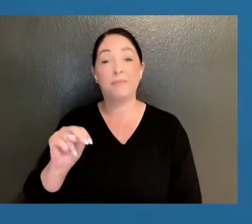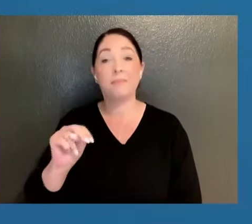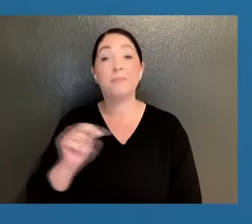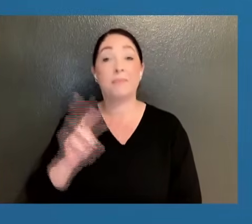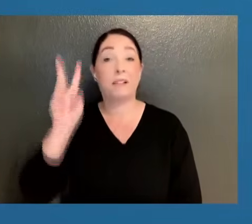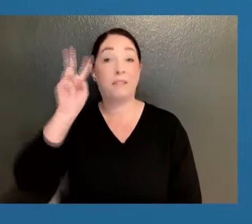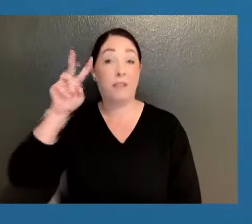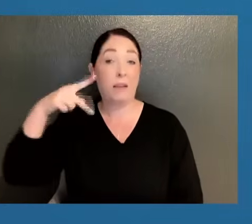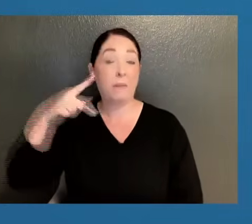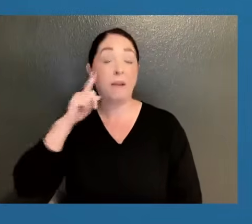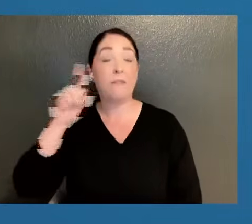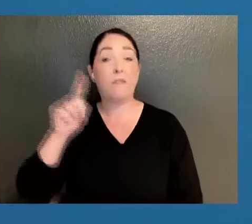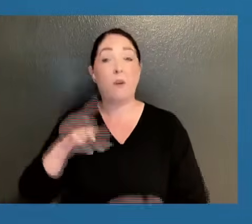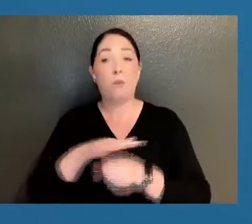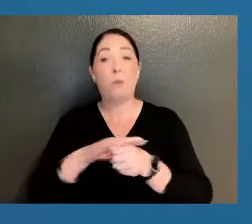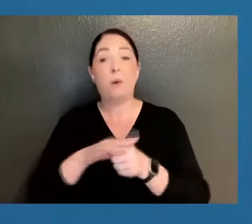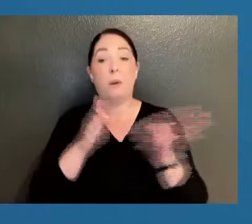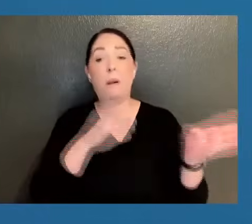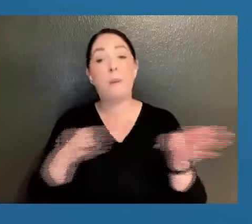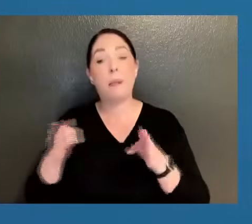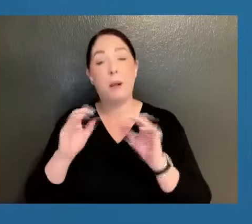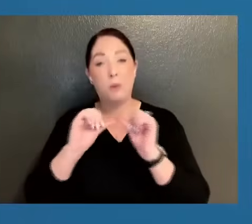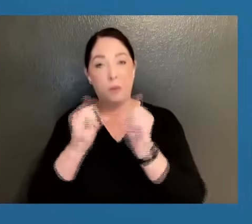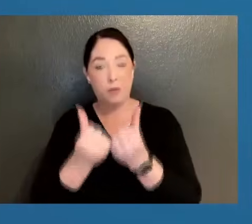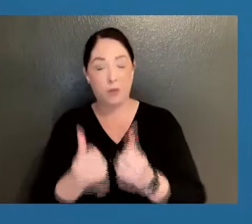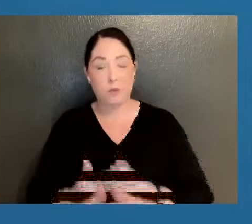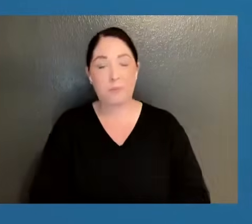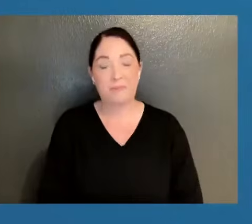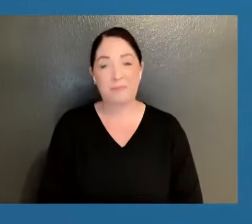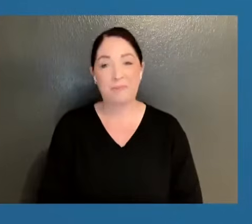the Regional Plan Association.